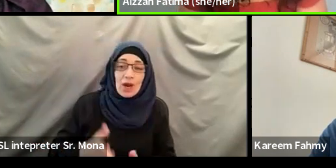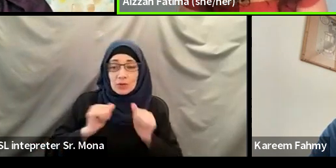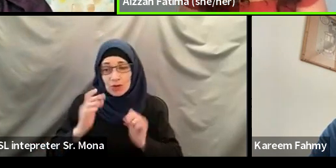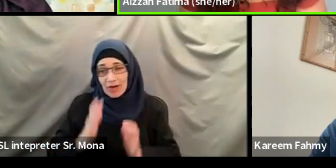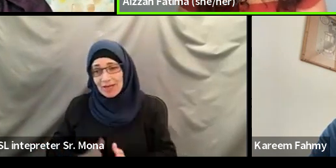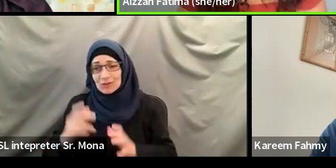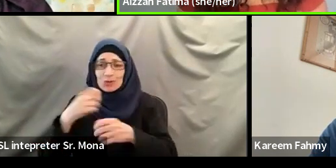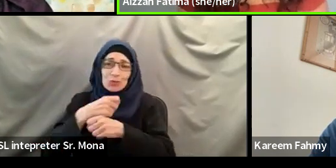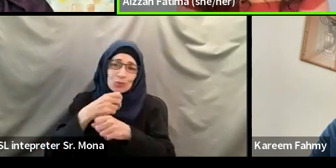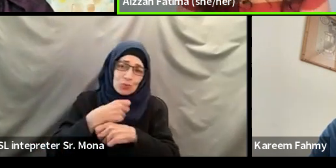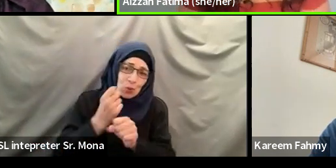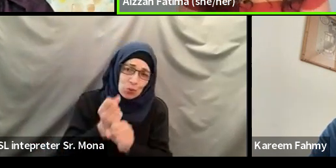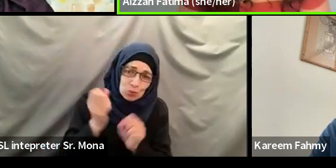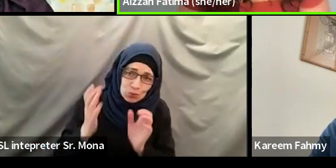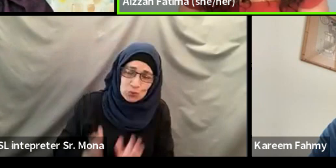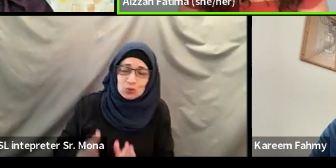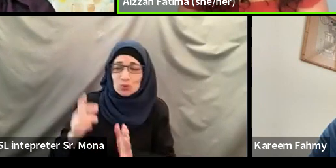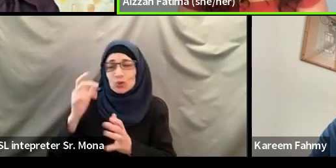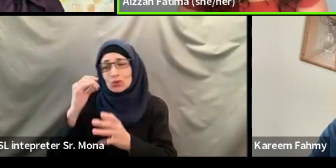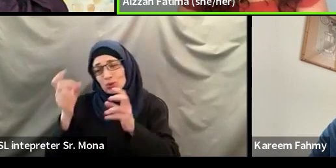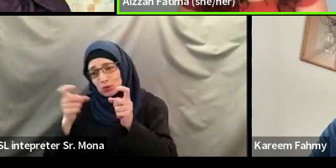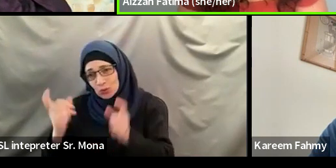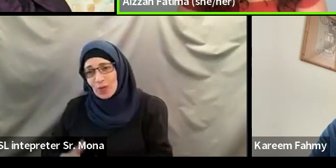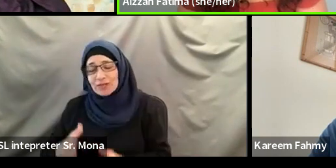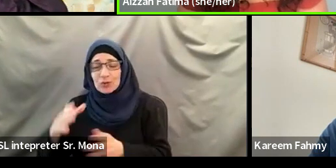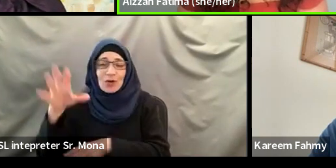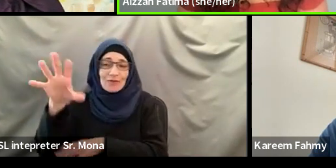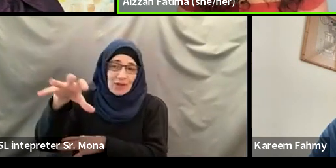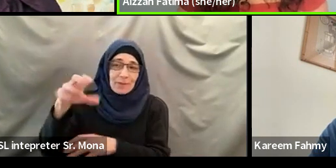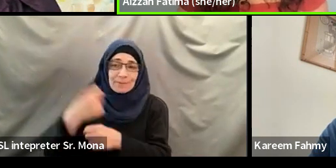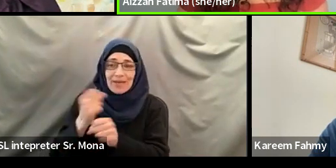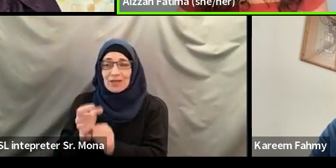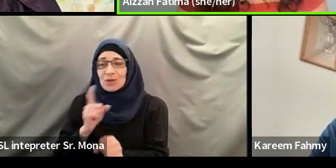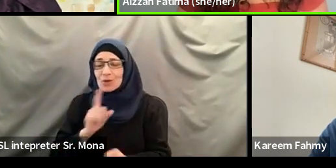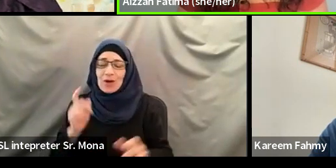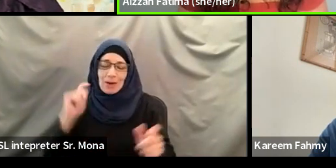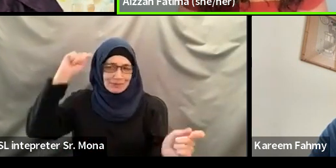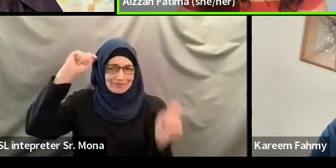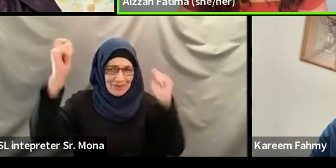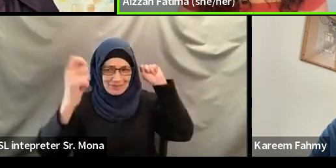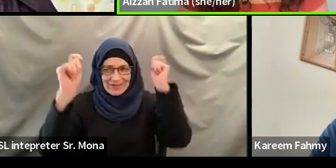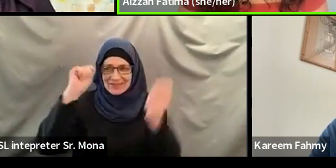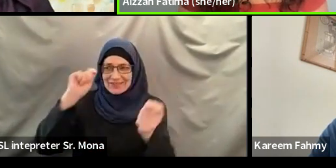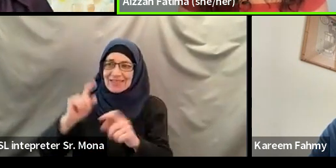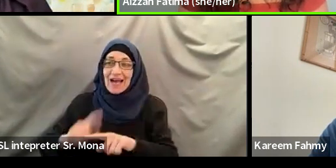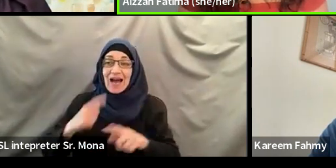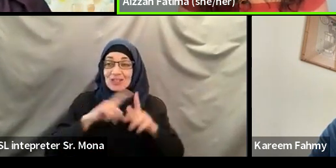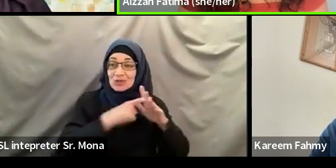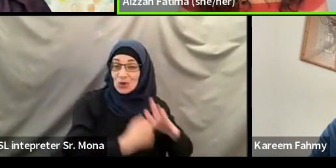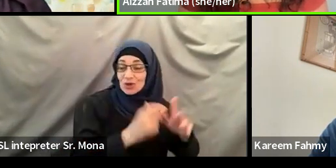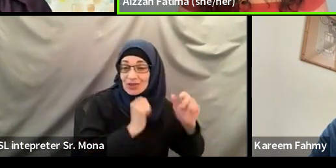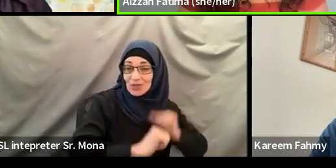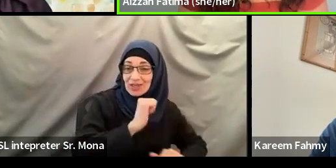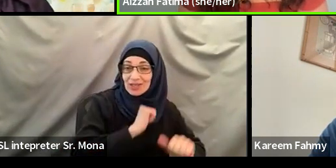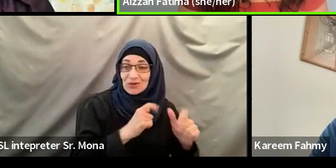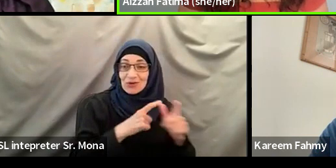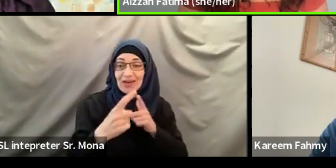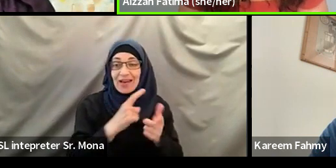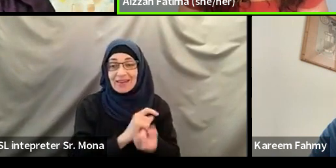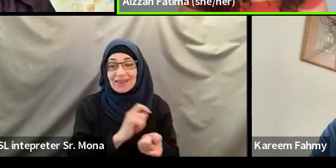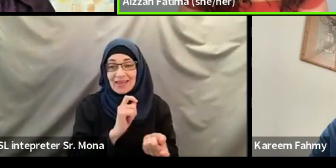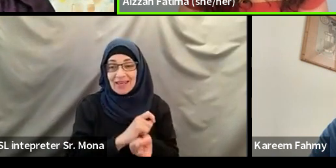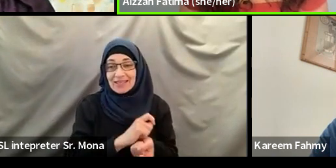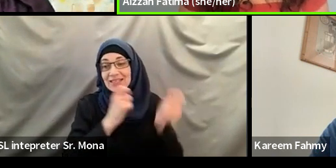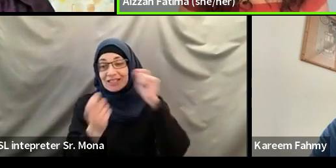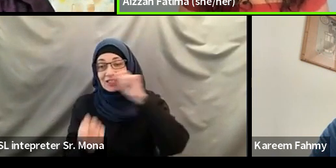director, filmmaker. Like all of us, I wear many, many hats. I started off in theater, turned my play into